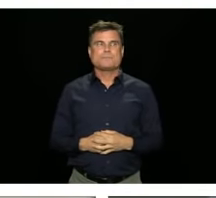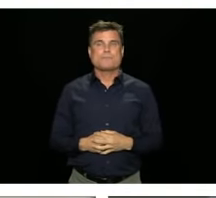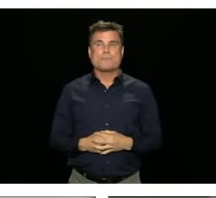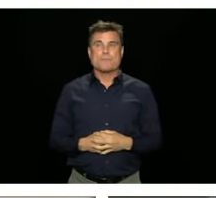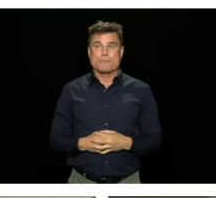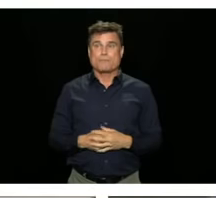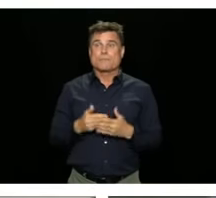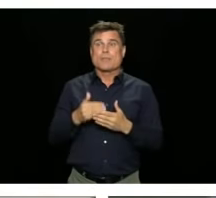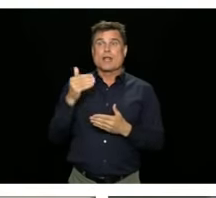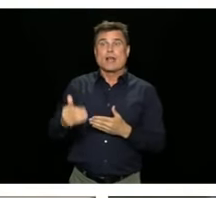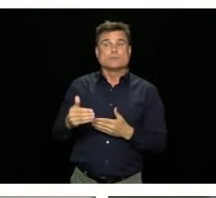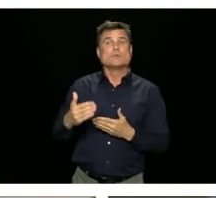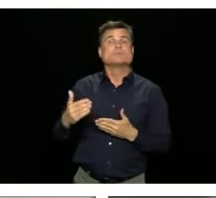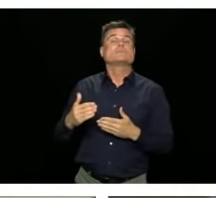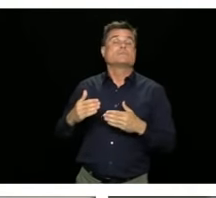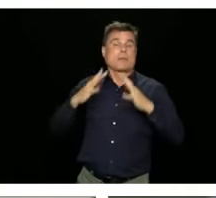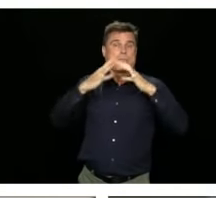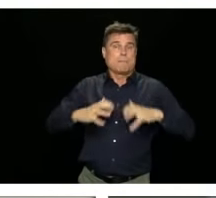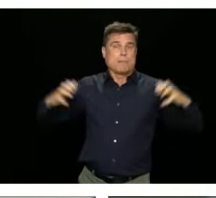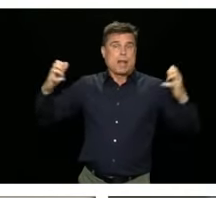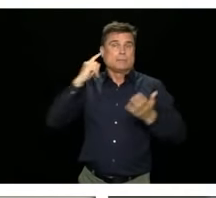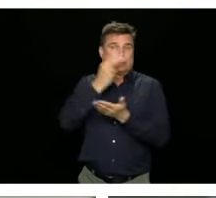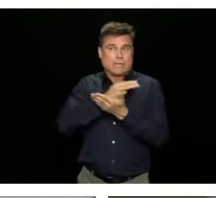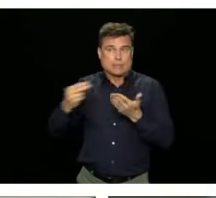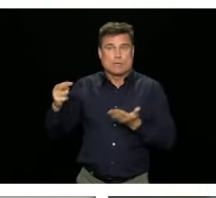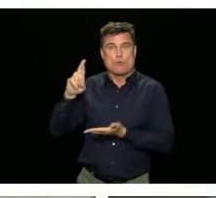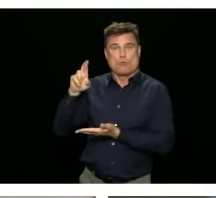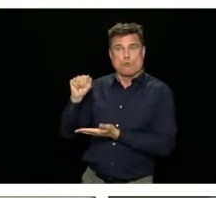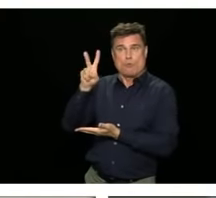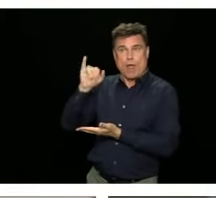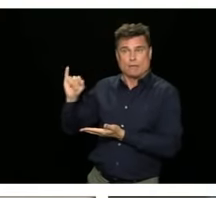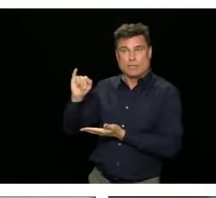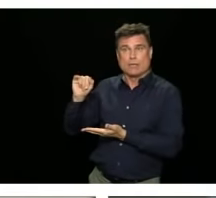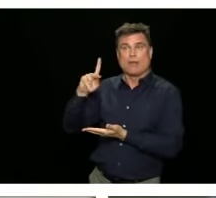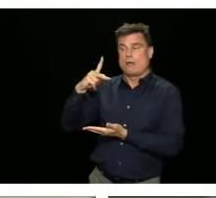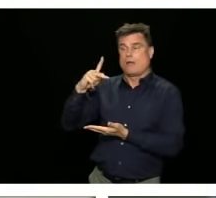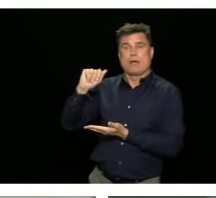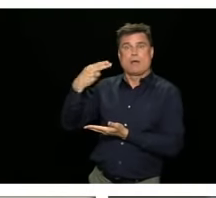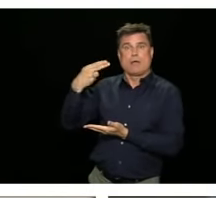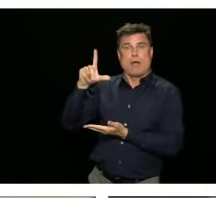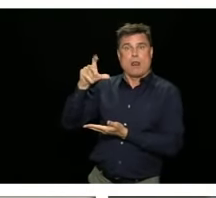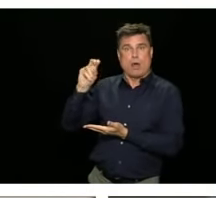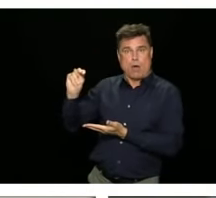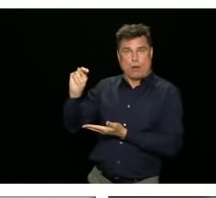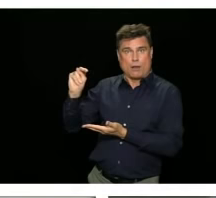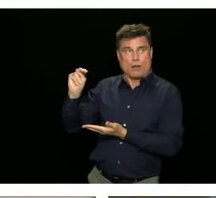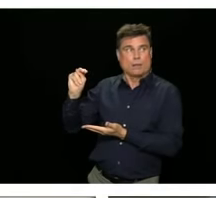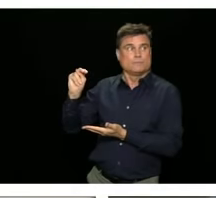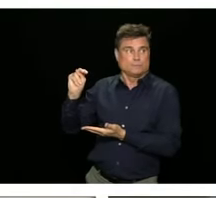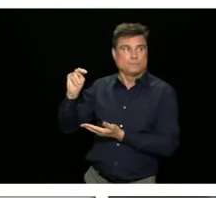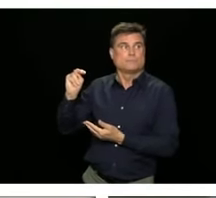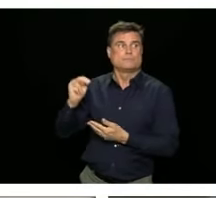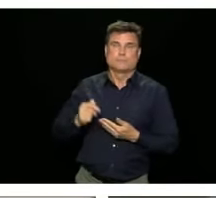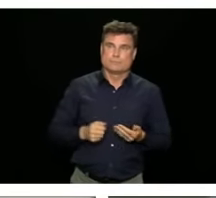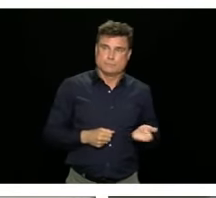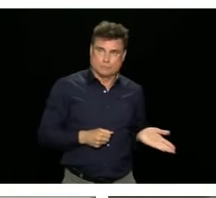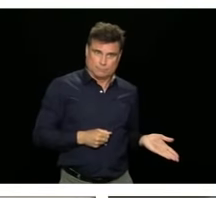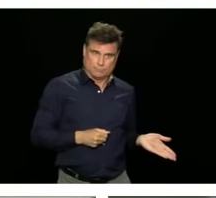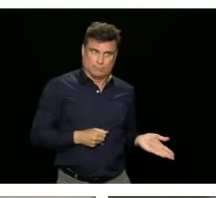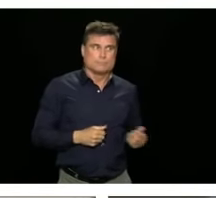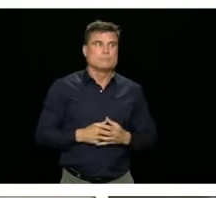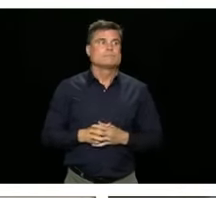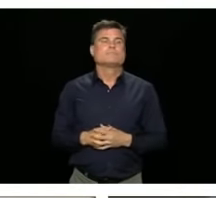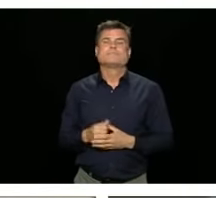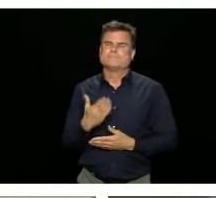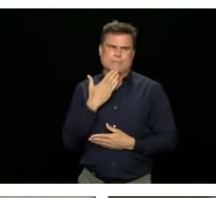Ravi? Thank you, Minister. And I want to start off by acknowledging that I am on the traditional territory of the